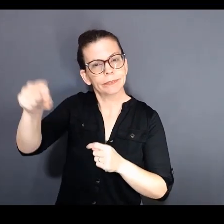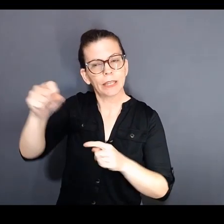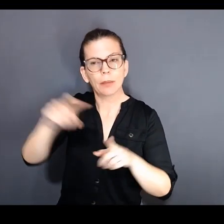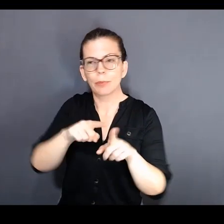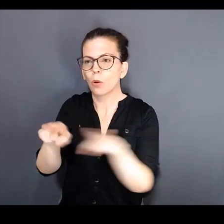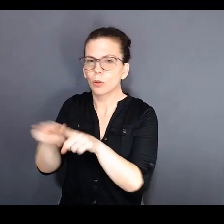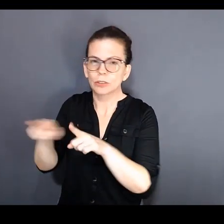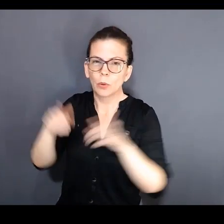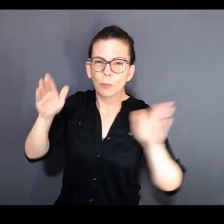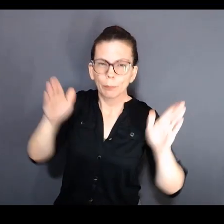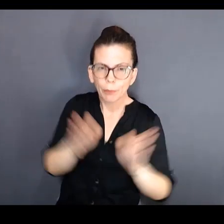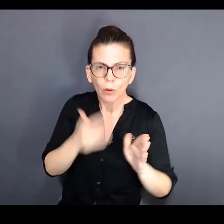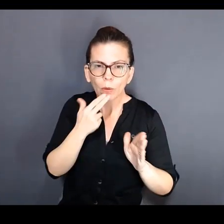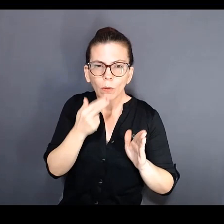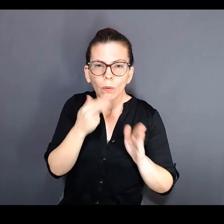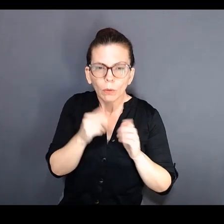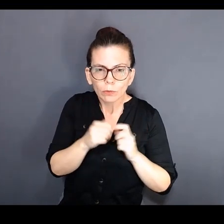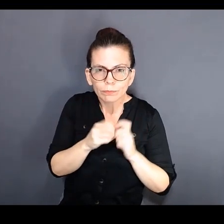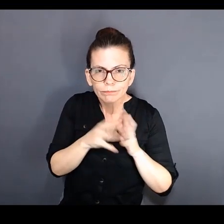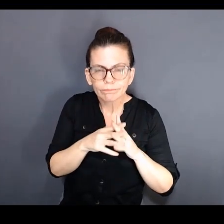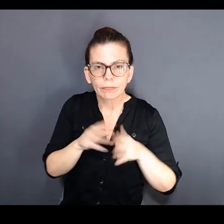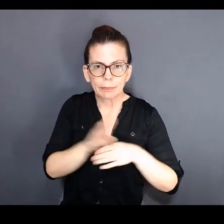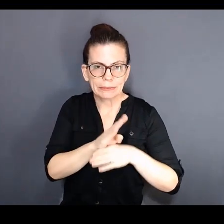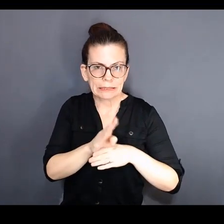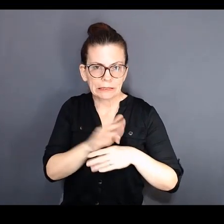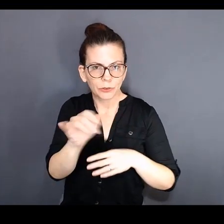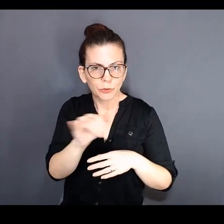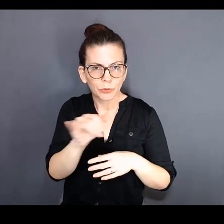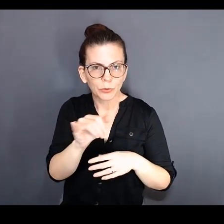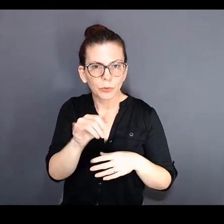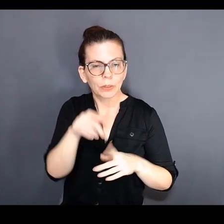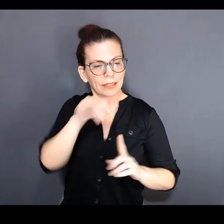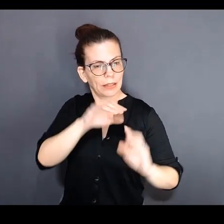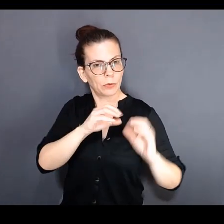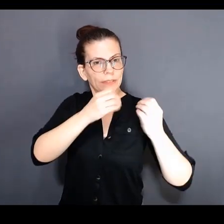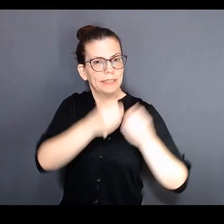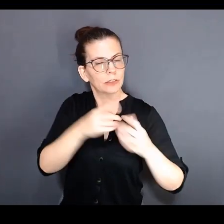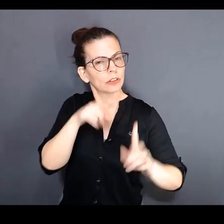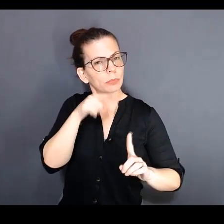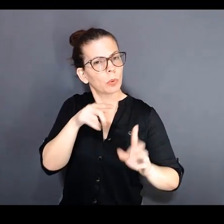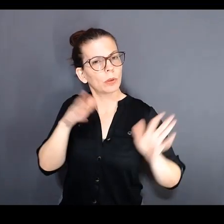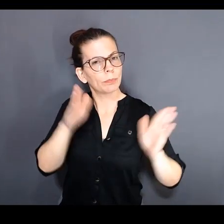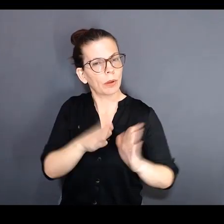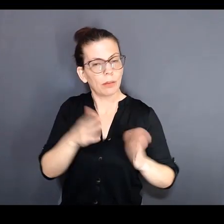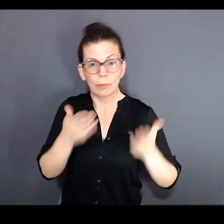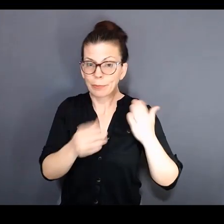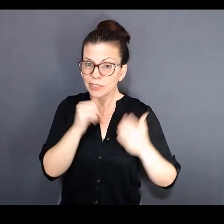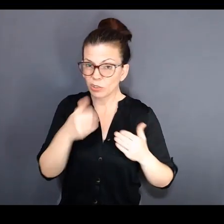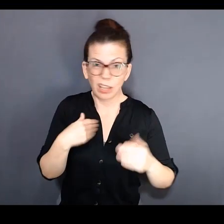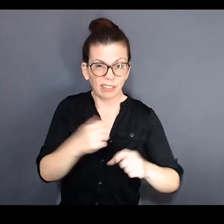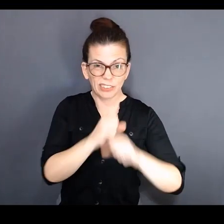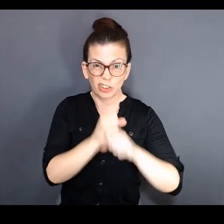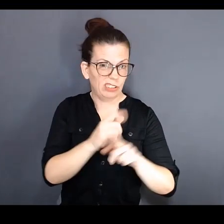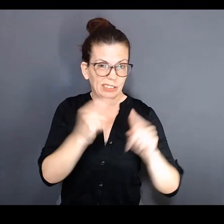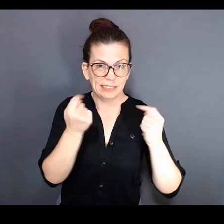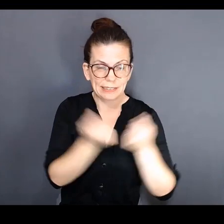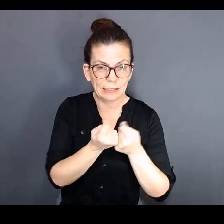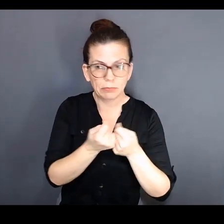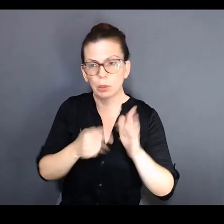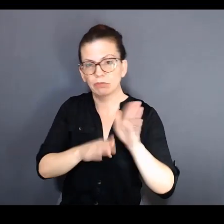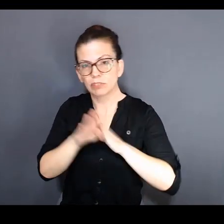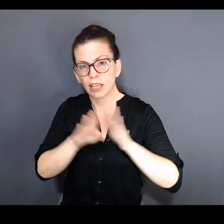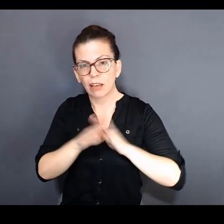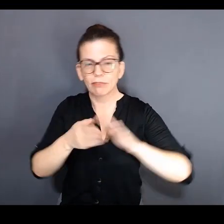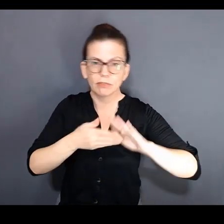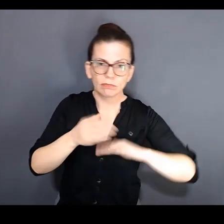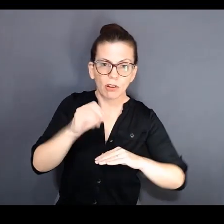use it, but also the smallest of startups who, like those organizations that are small, they might not even have a security team. There's